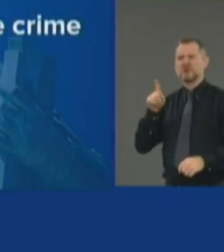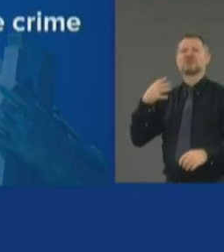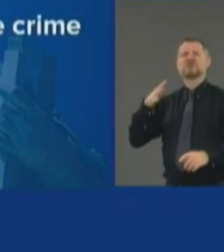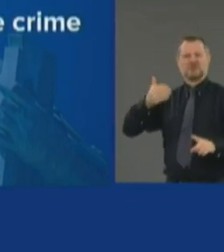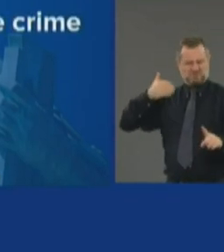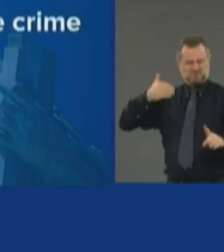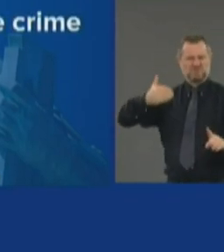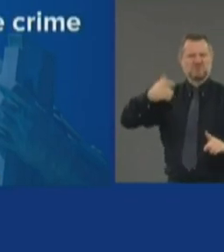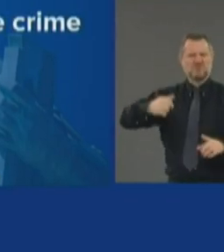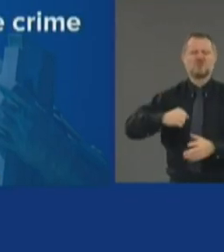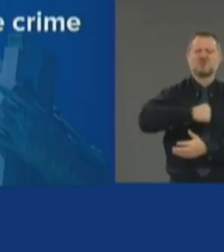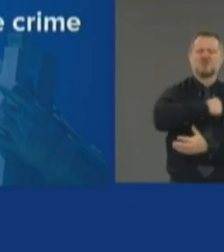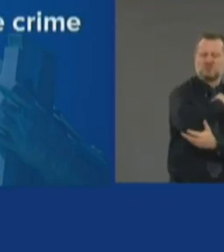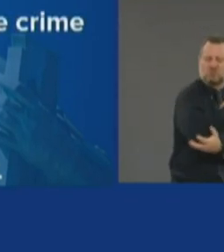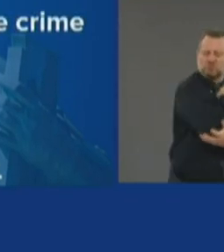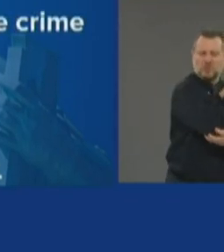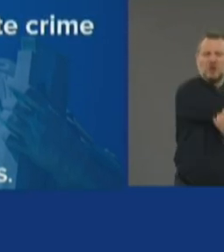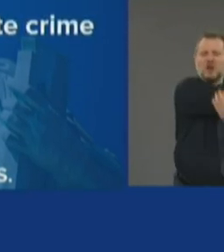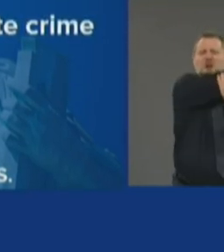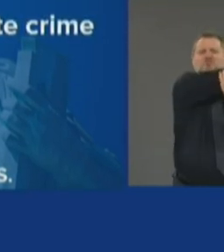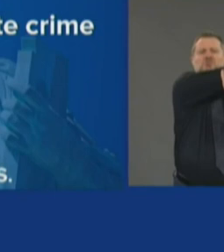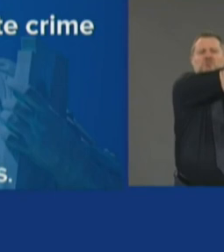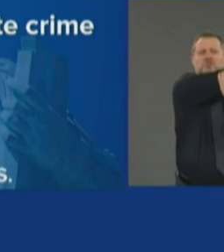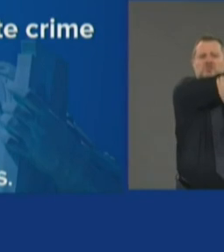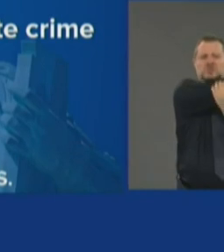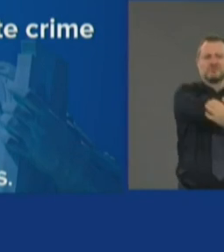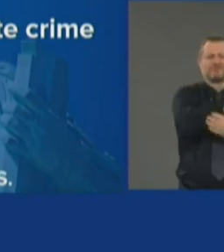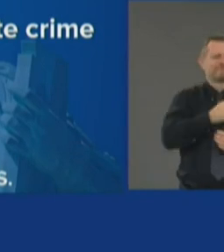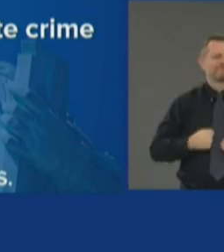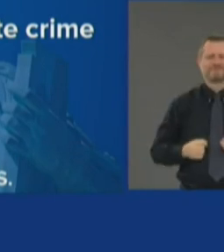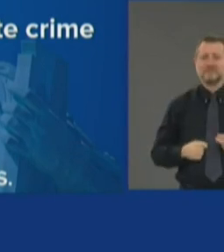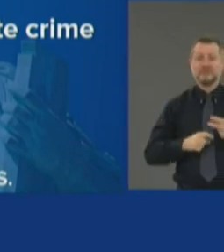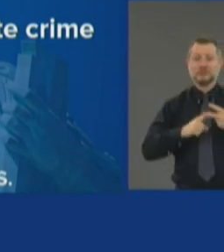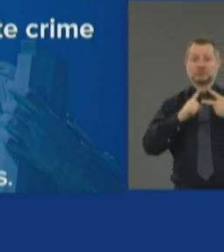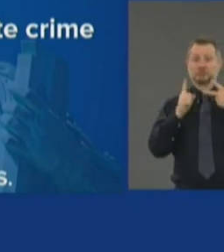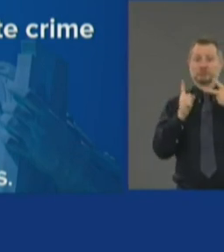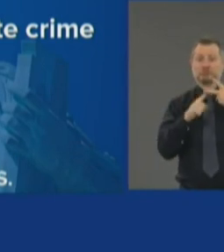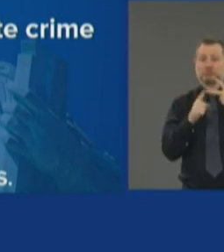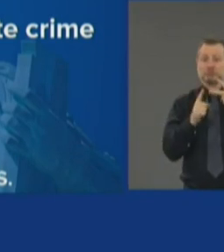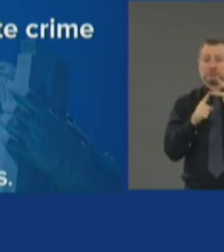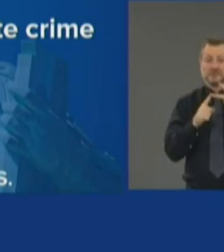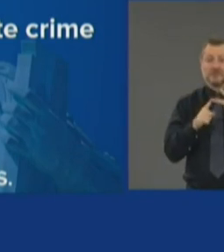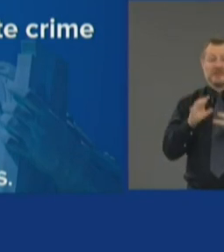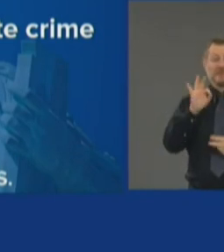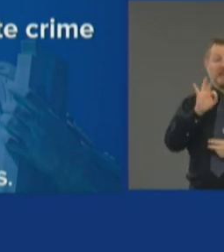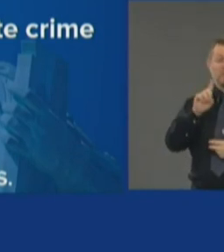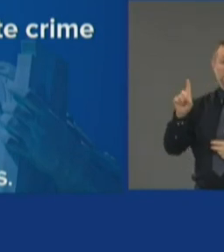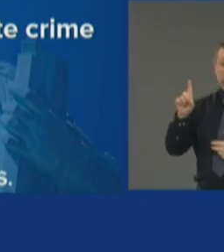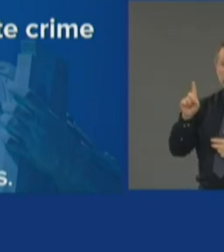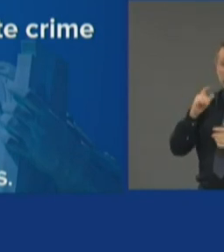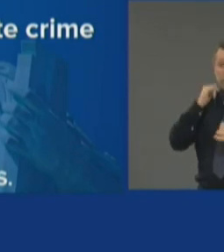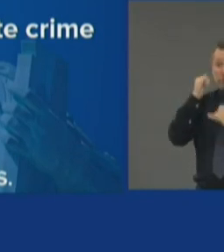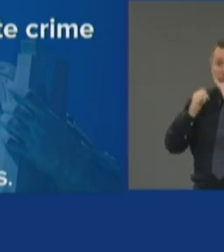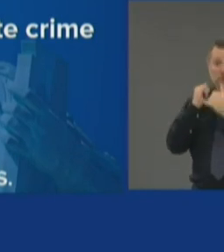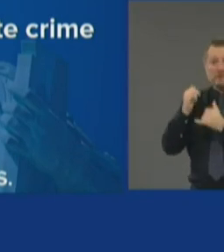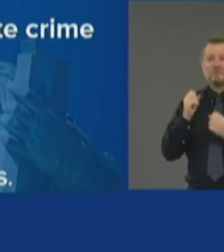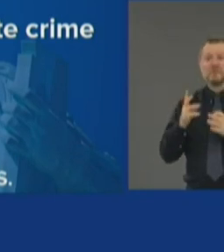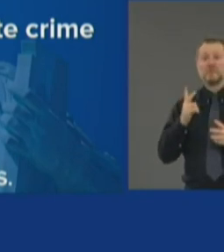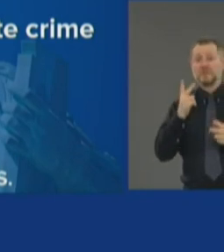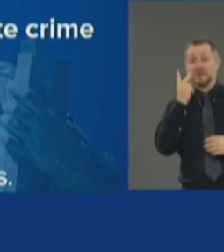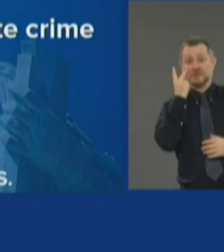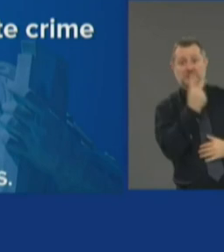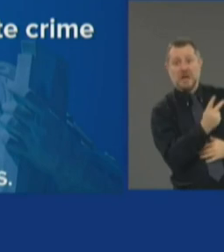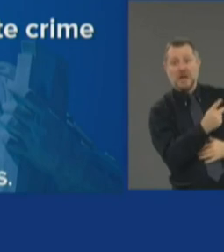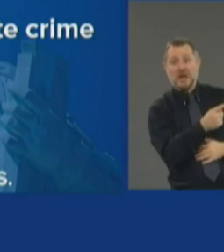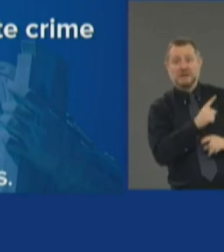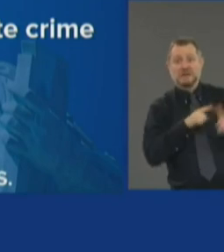Why? We've seen 9/11 calls, which are race-based false calls.